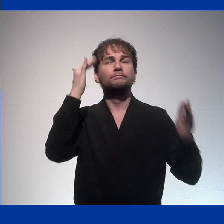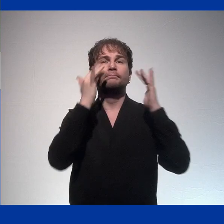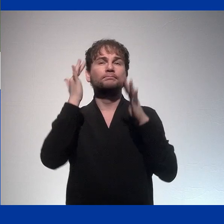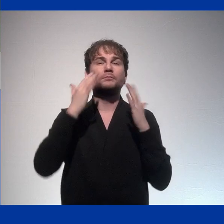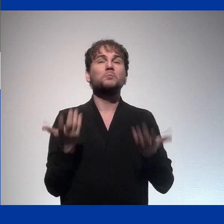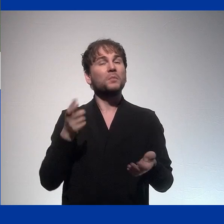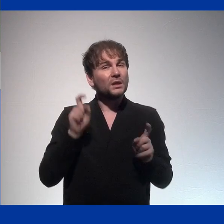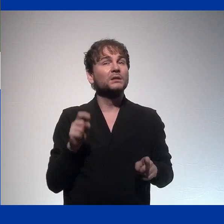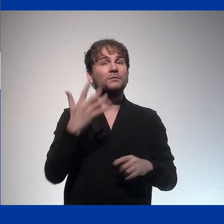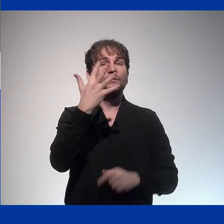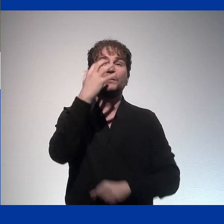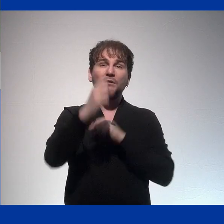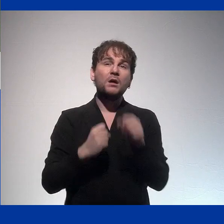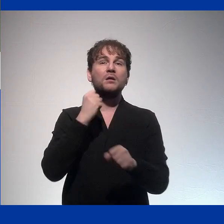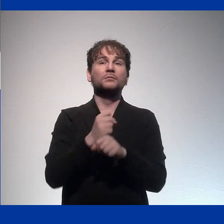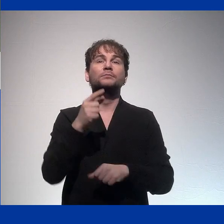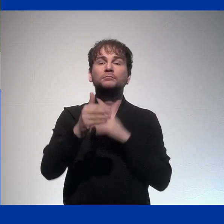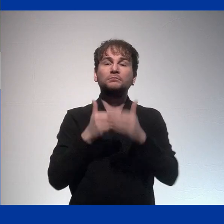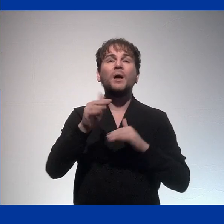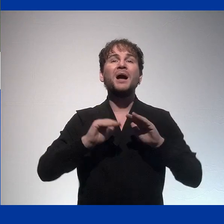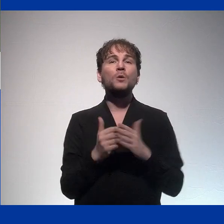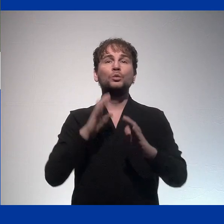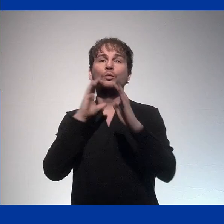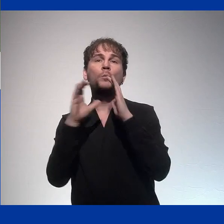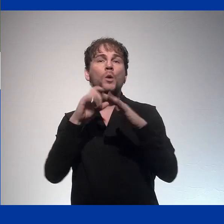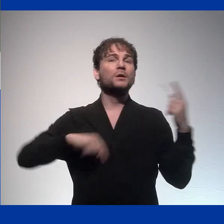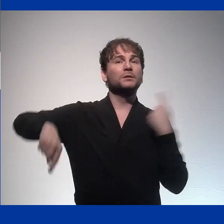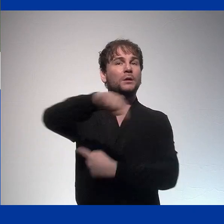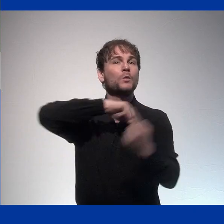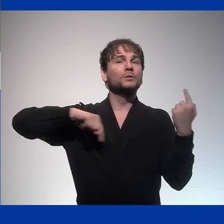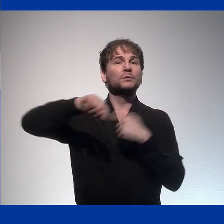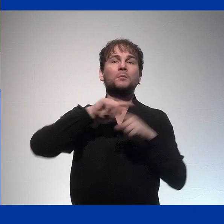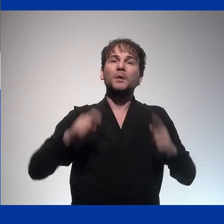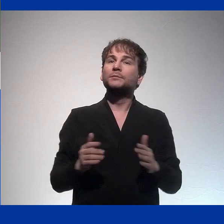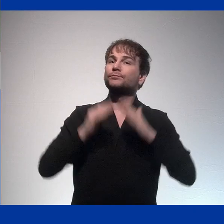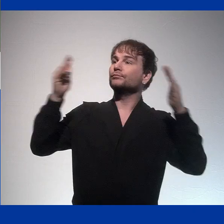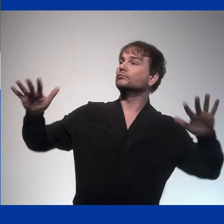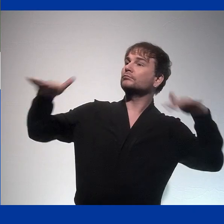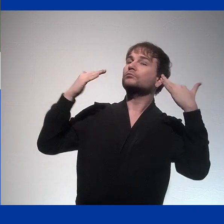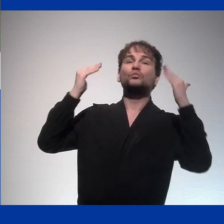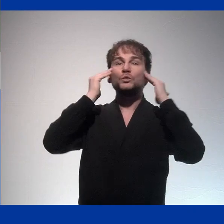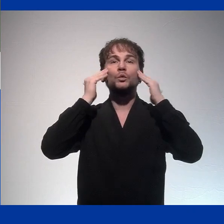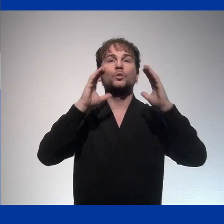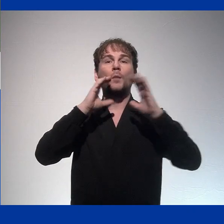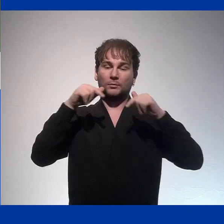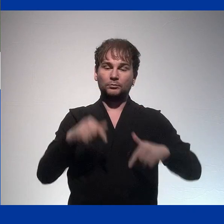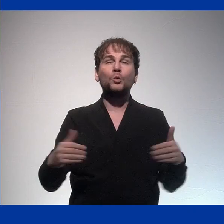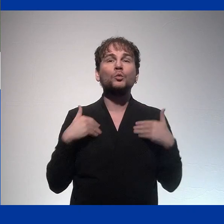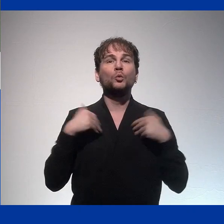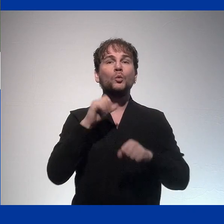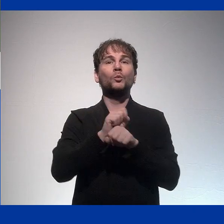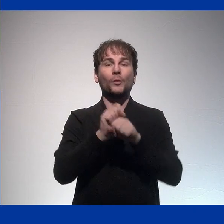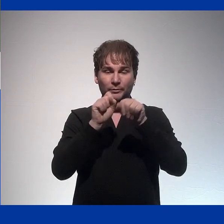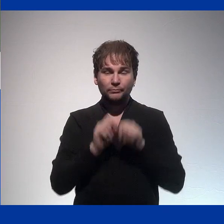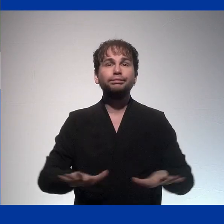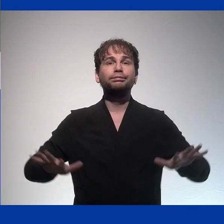added value of youth work. We need the stimulating role of the national government.